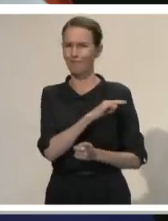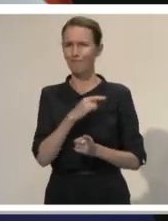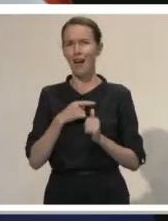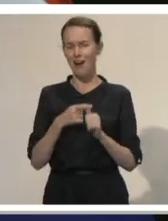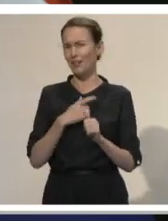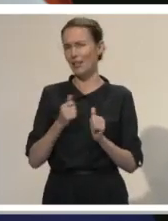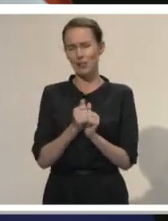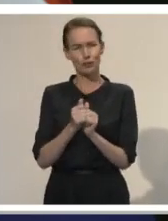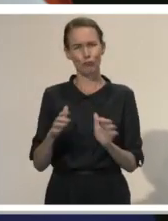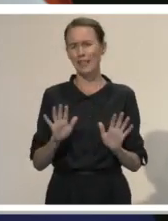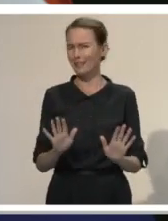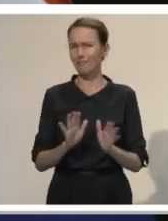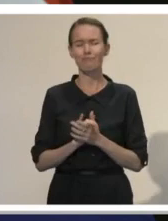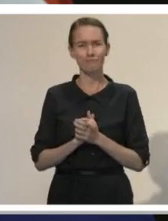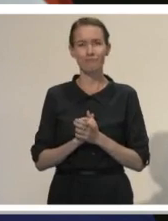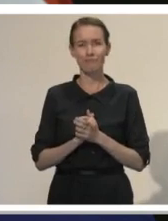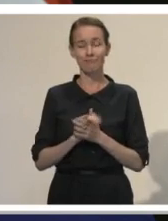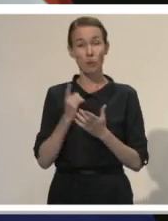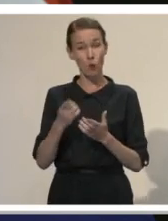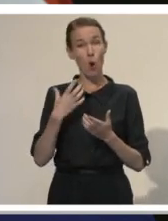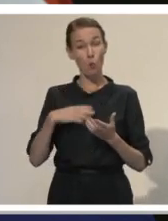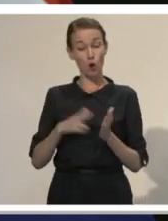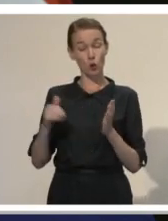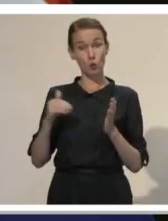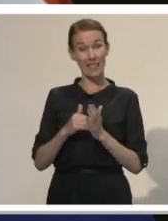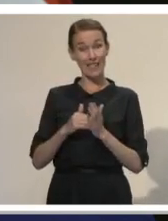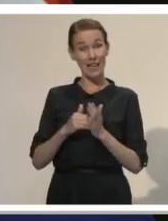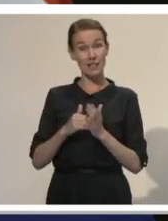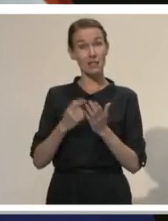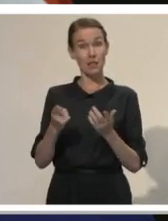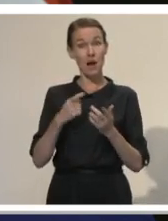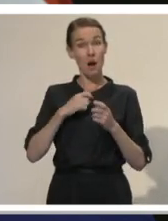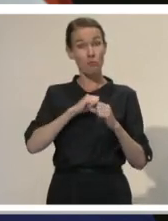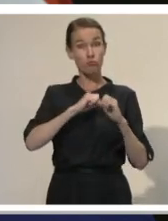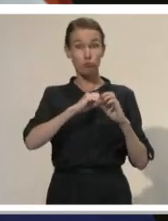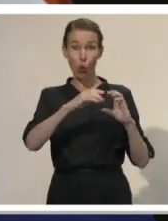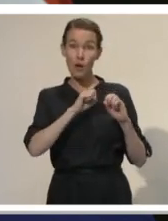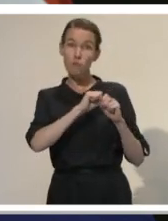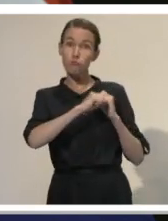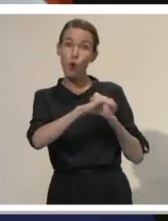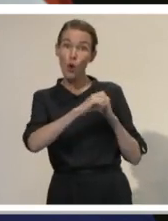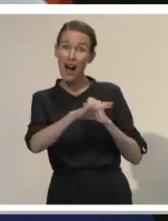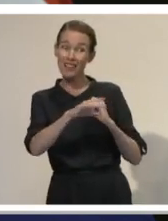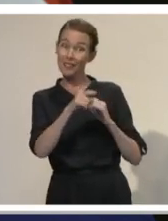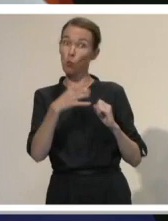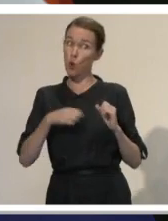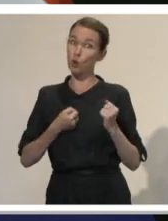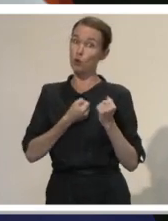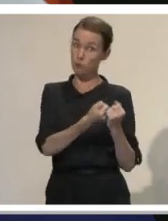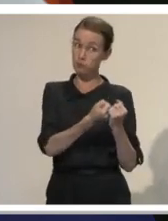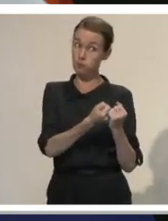our responsibility to make sure that public broadcasting continued to be strong, given the challenges that the competitive market